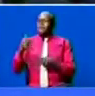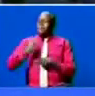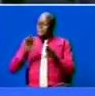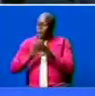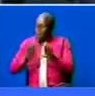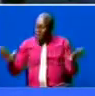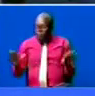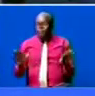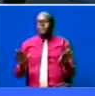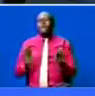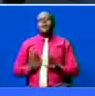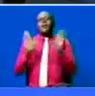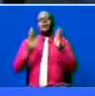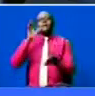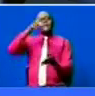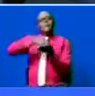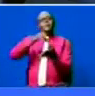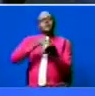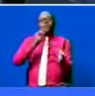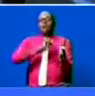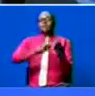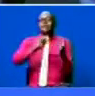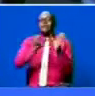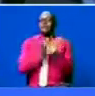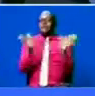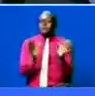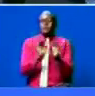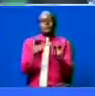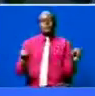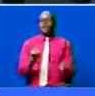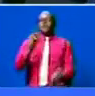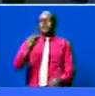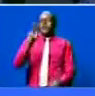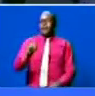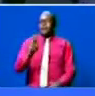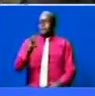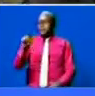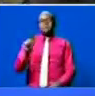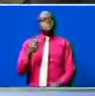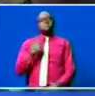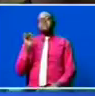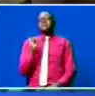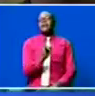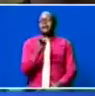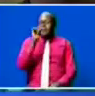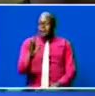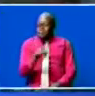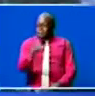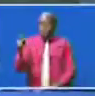not leaving my position of Secretary General as long as I'm elected. Those who are